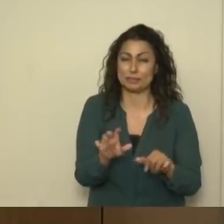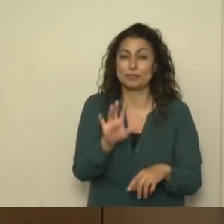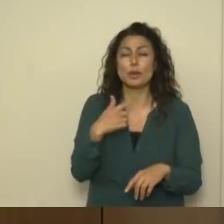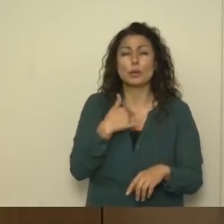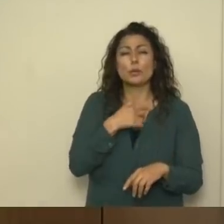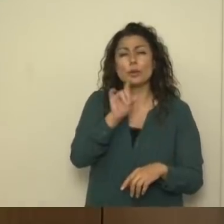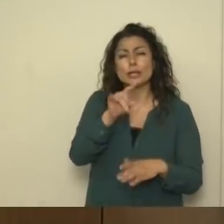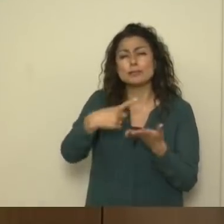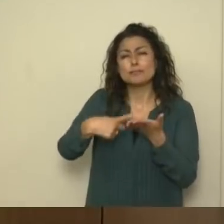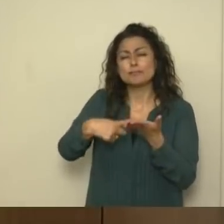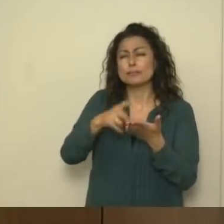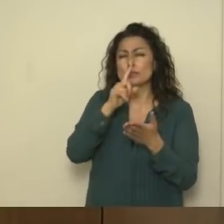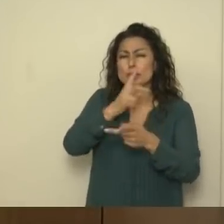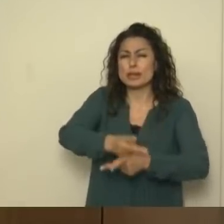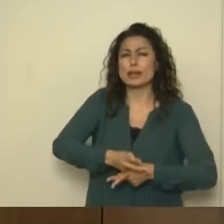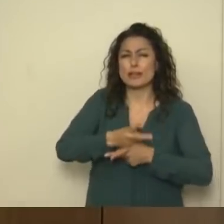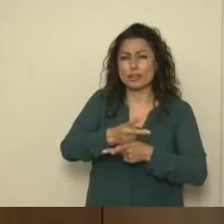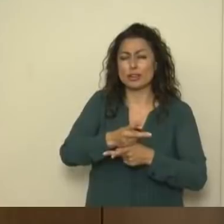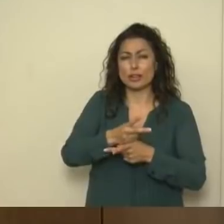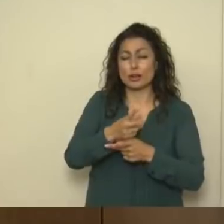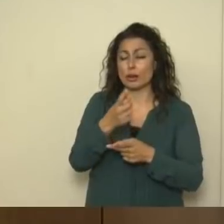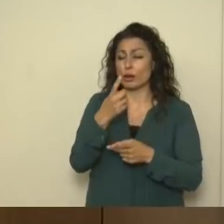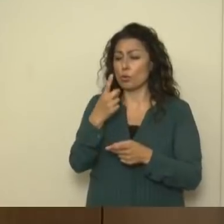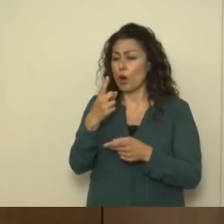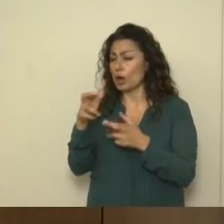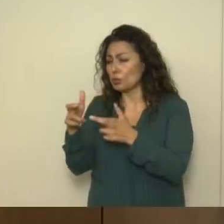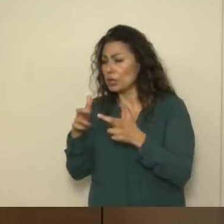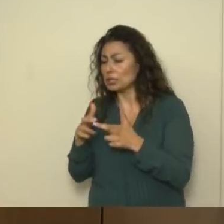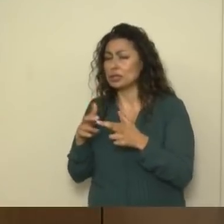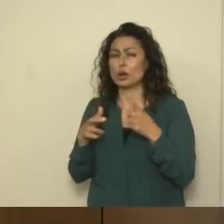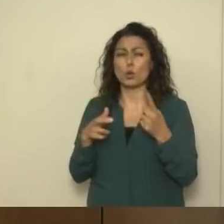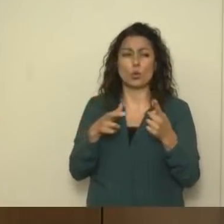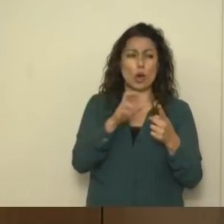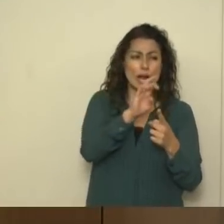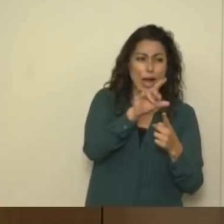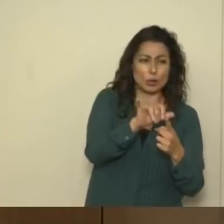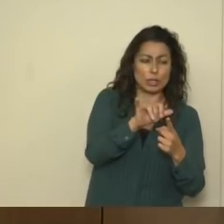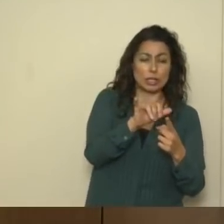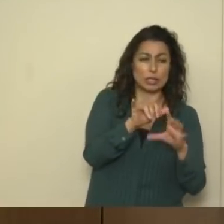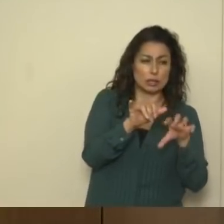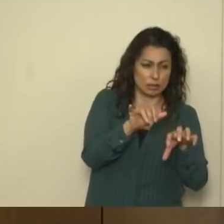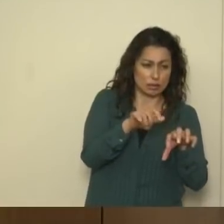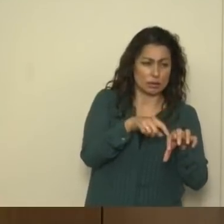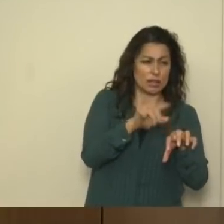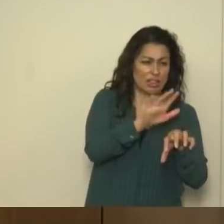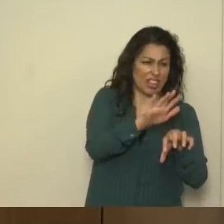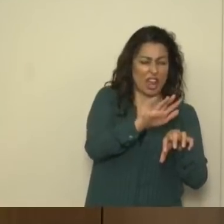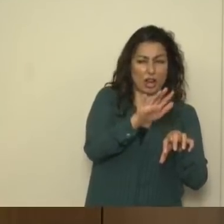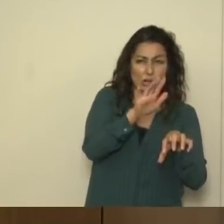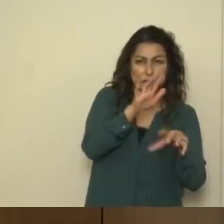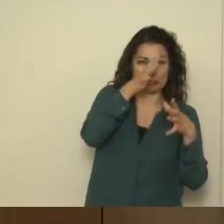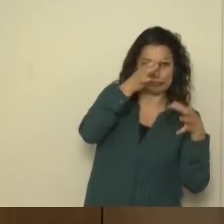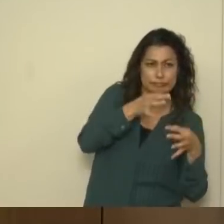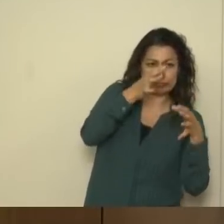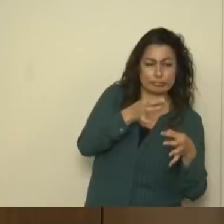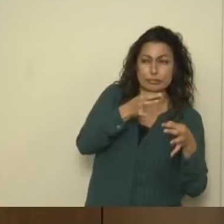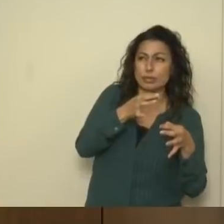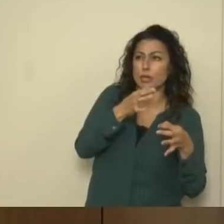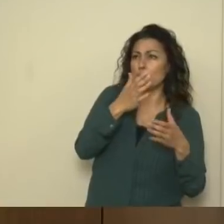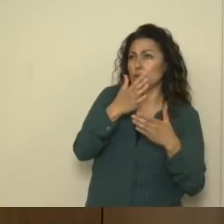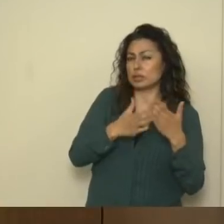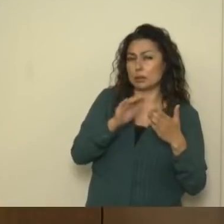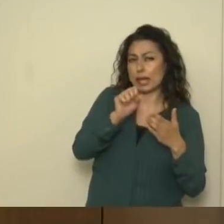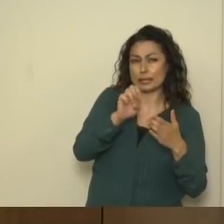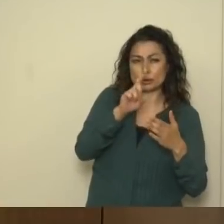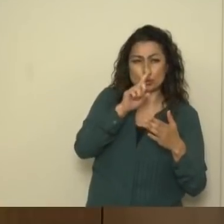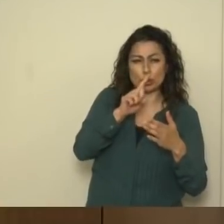talked about being very careful about having one region or one county do something in terms of reopening when cases were really low and we were